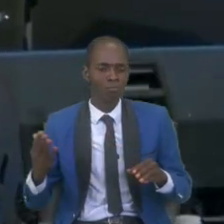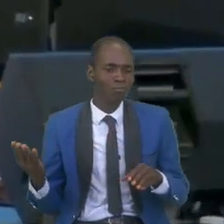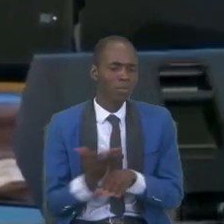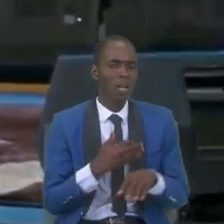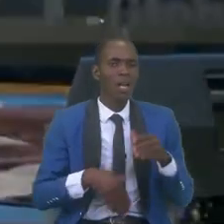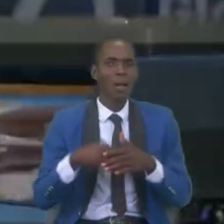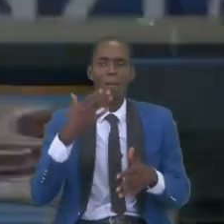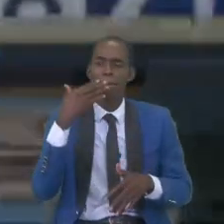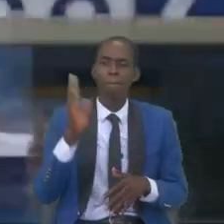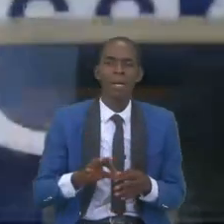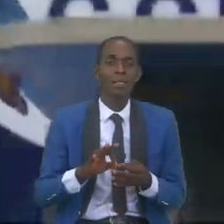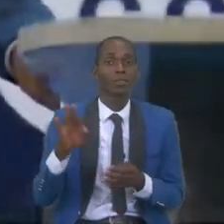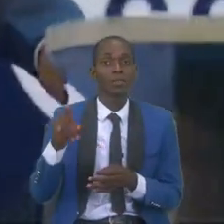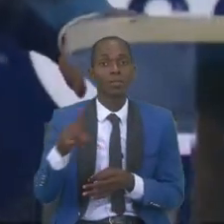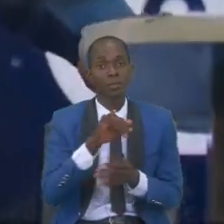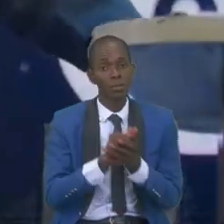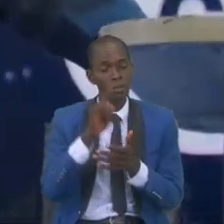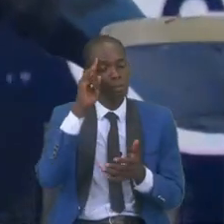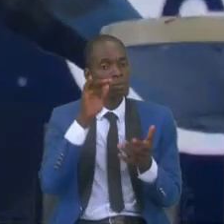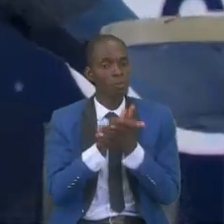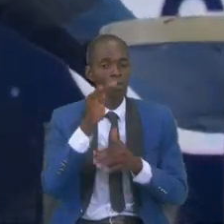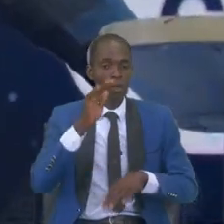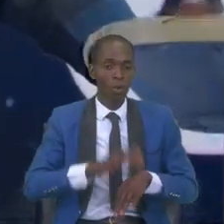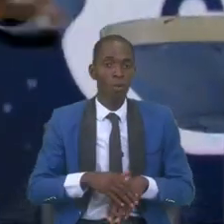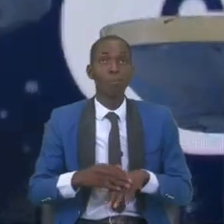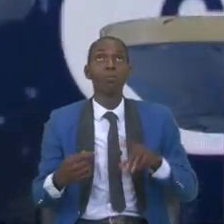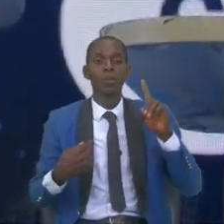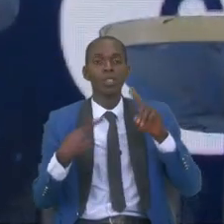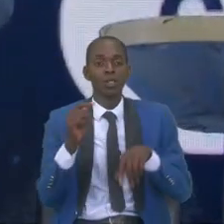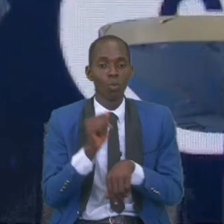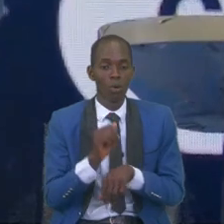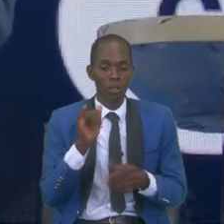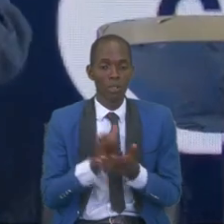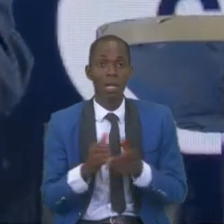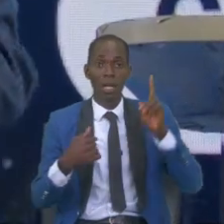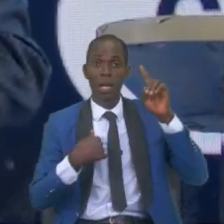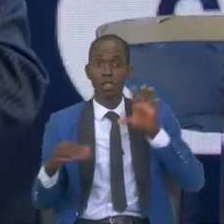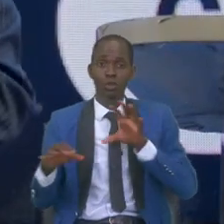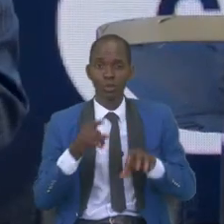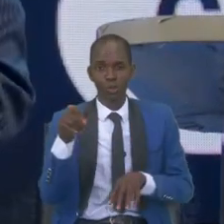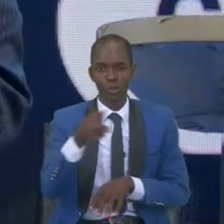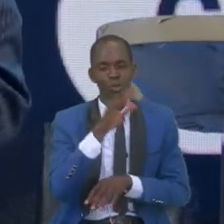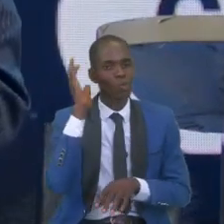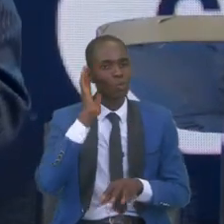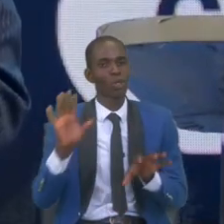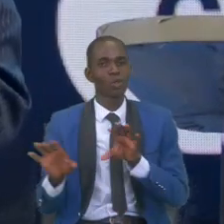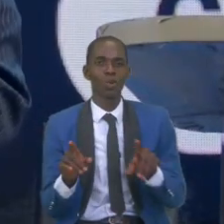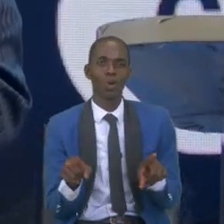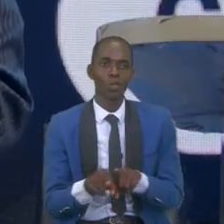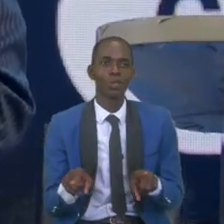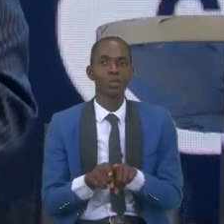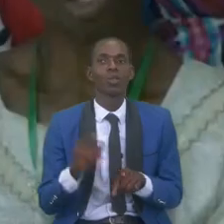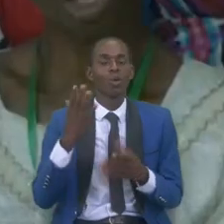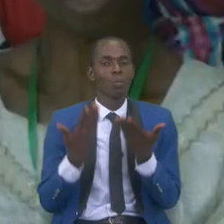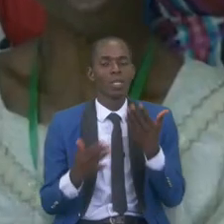He that believeth on me, the works that I do, he shall do also. May that be confirmed in